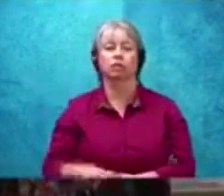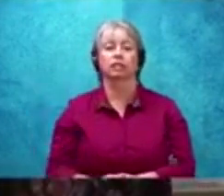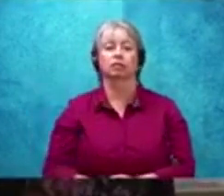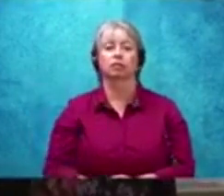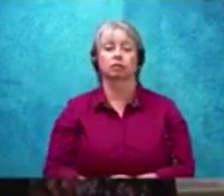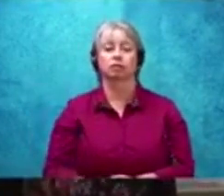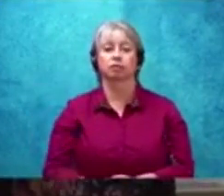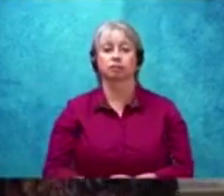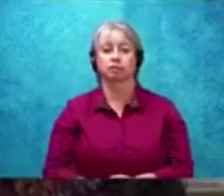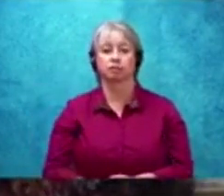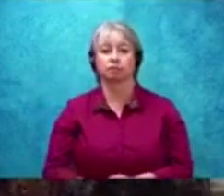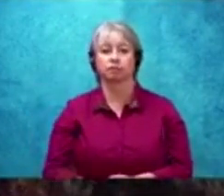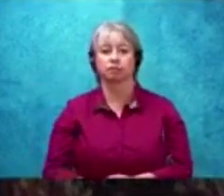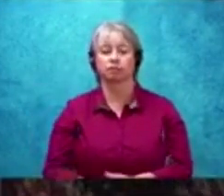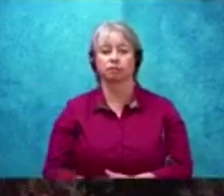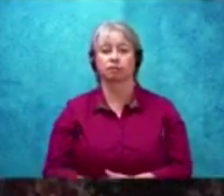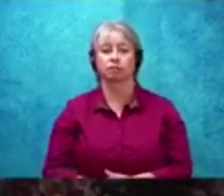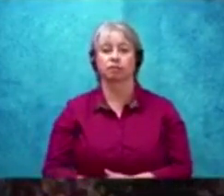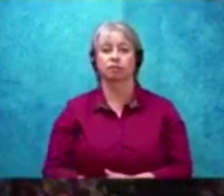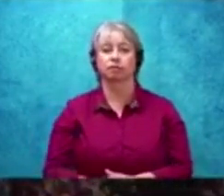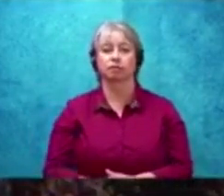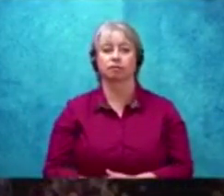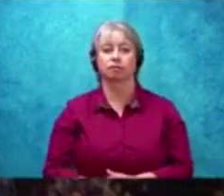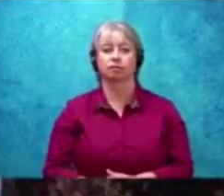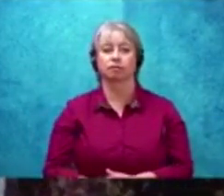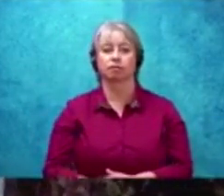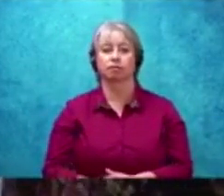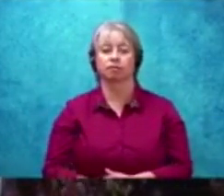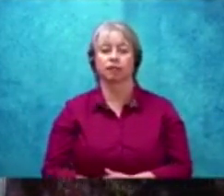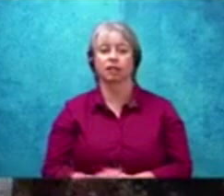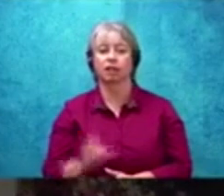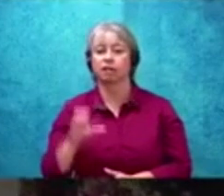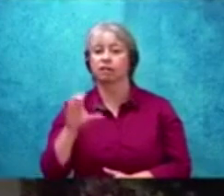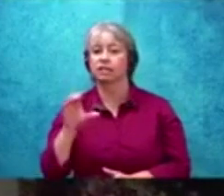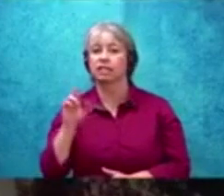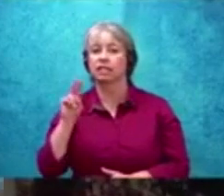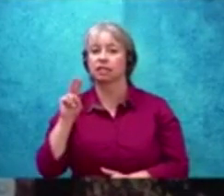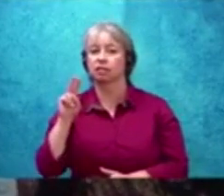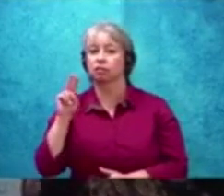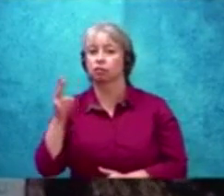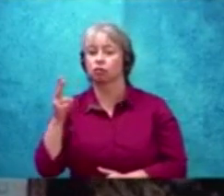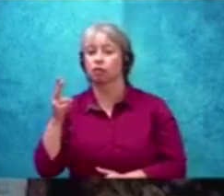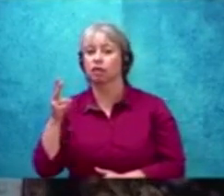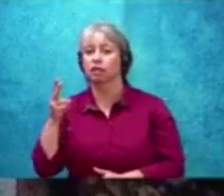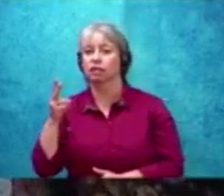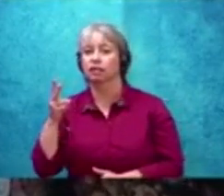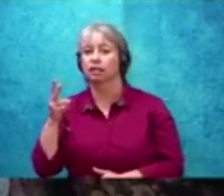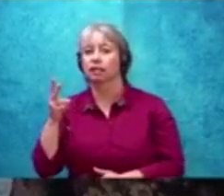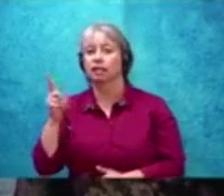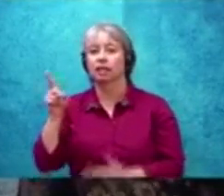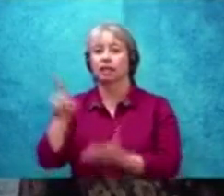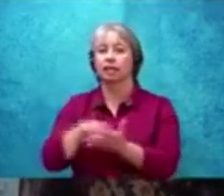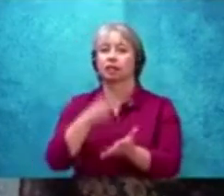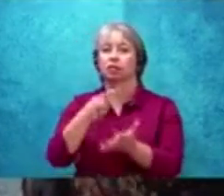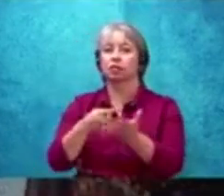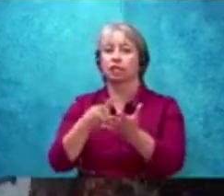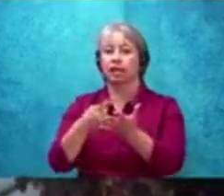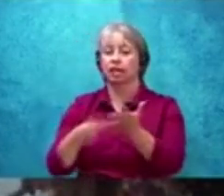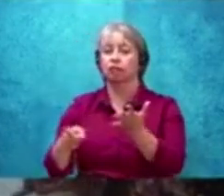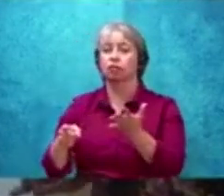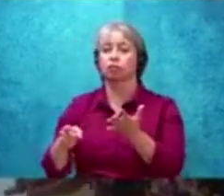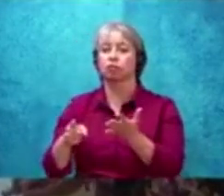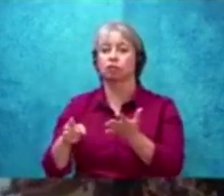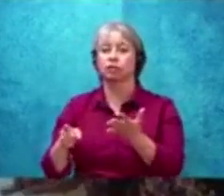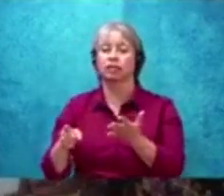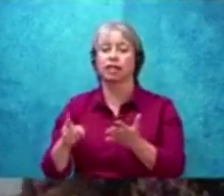The square root of c squared actually cancels out and we're left with c.